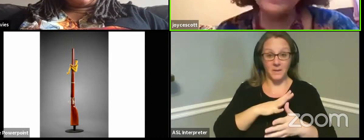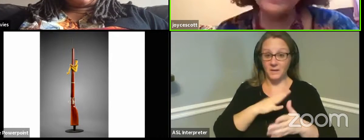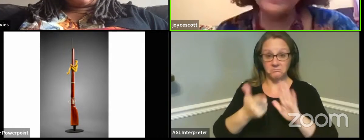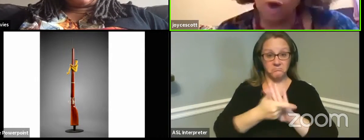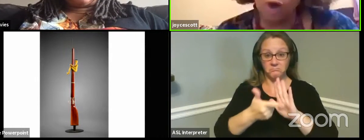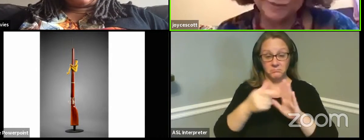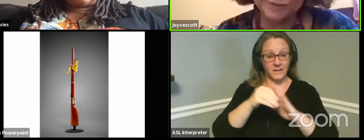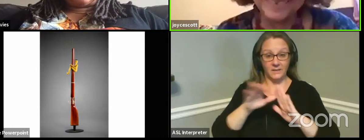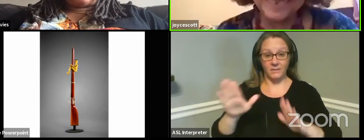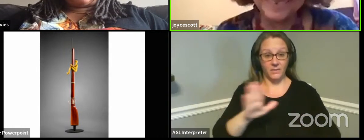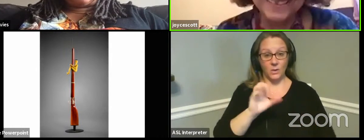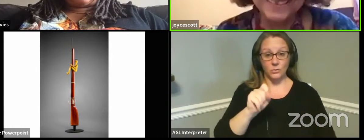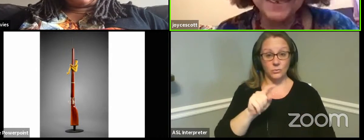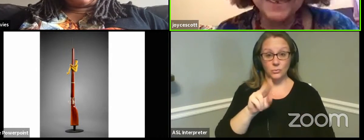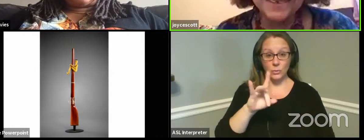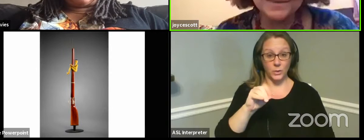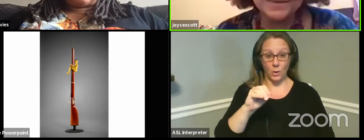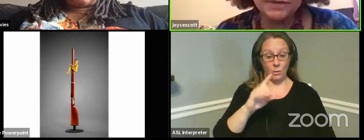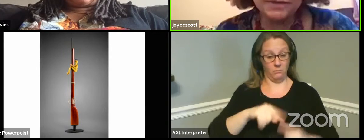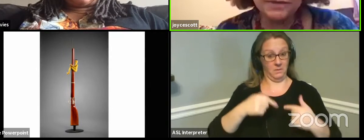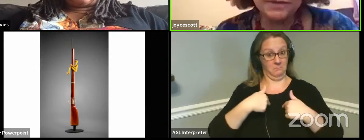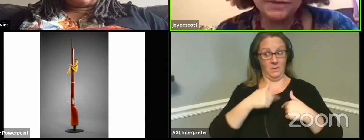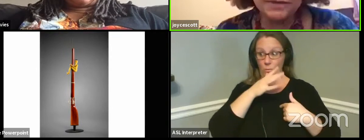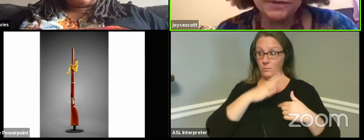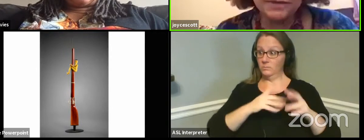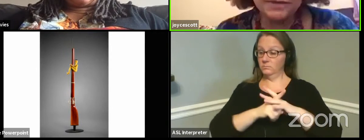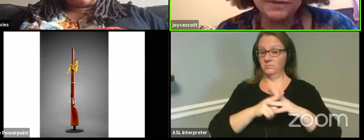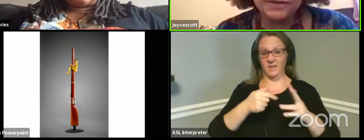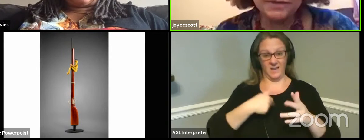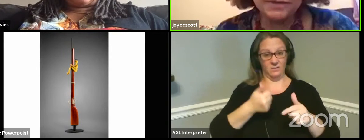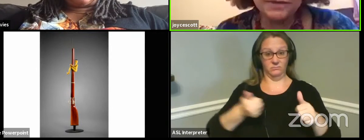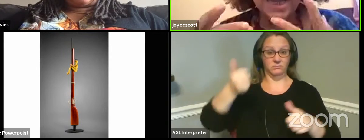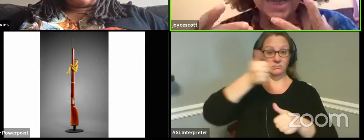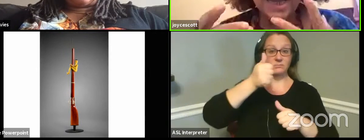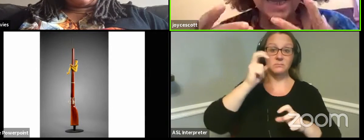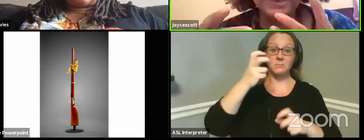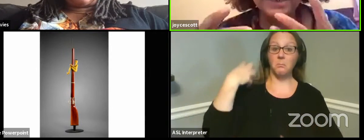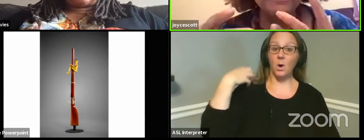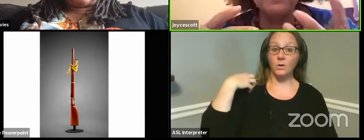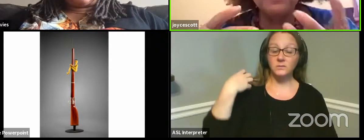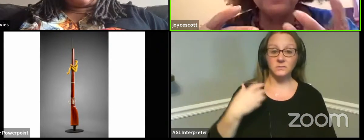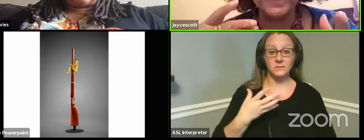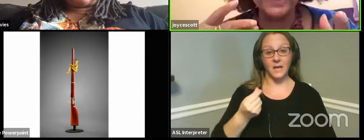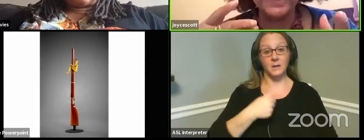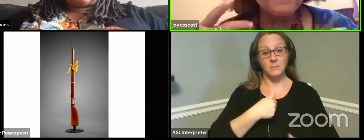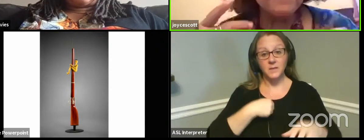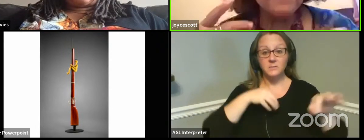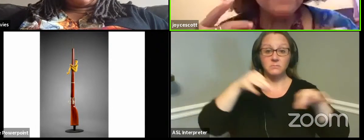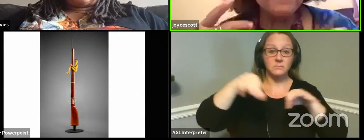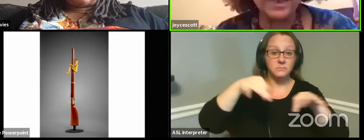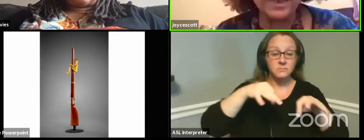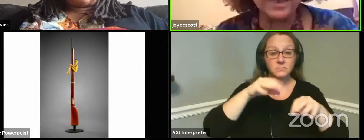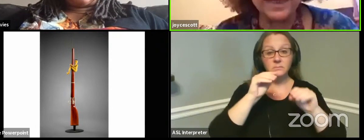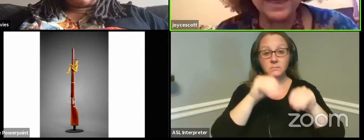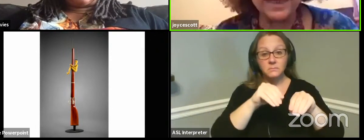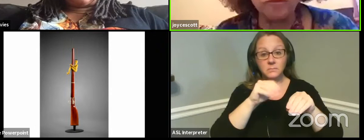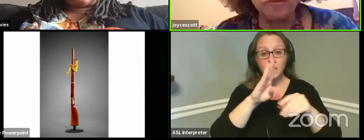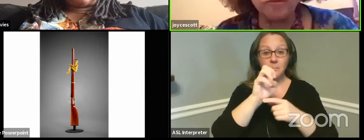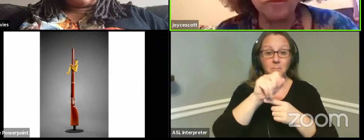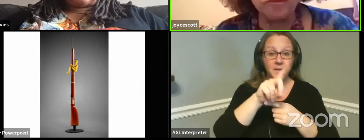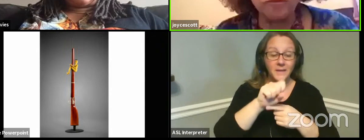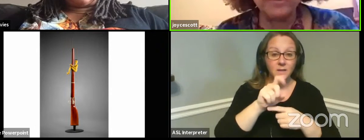essence, the boss. And coming up with ideas like putting beads in or making a gun that's